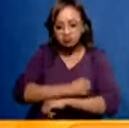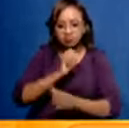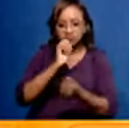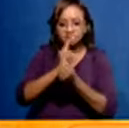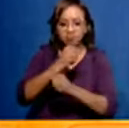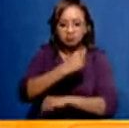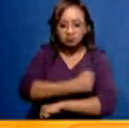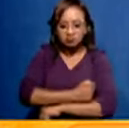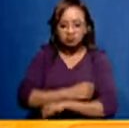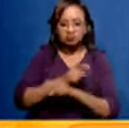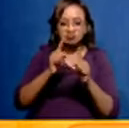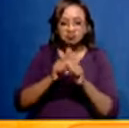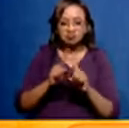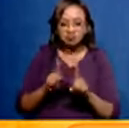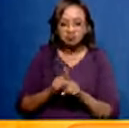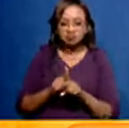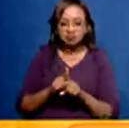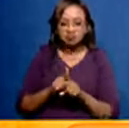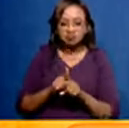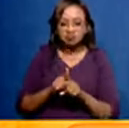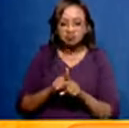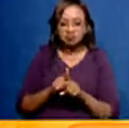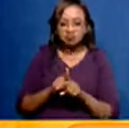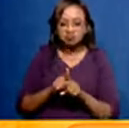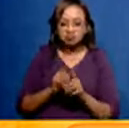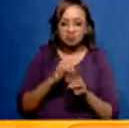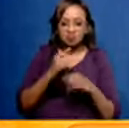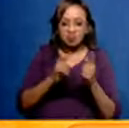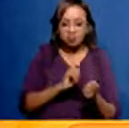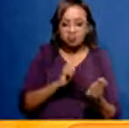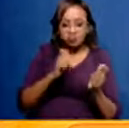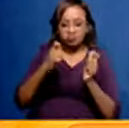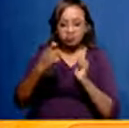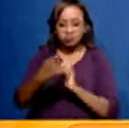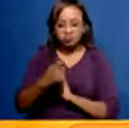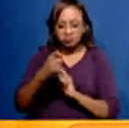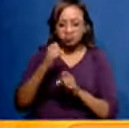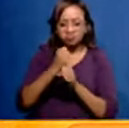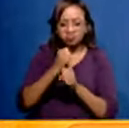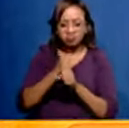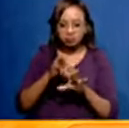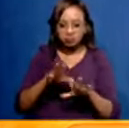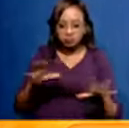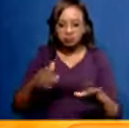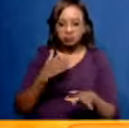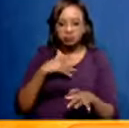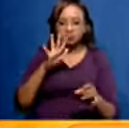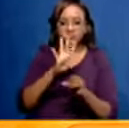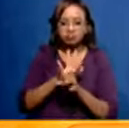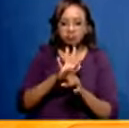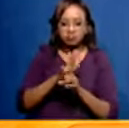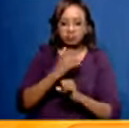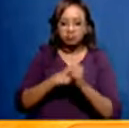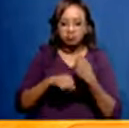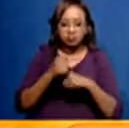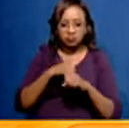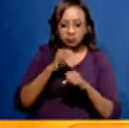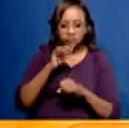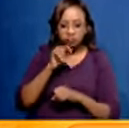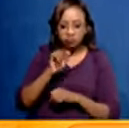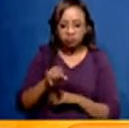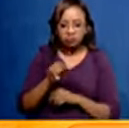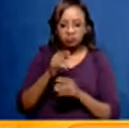to higher education, and even, let's say, the transition into the job market. There is a lot of effort on that sector